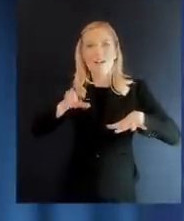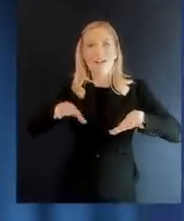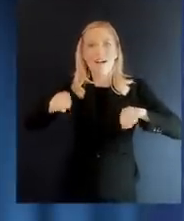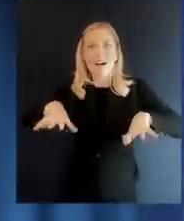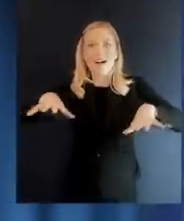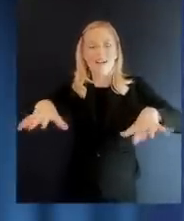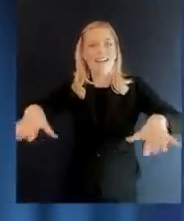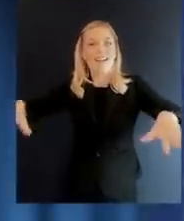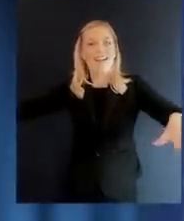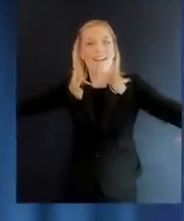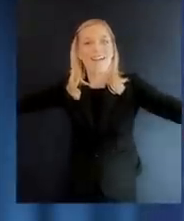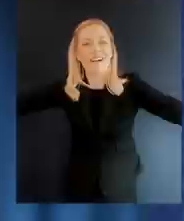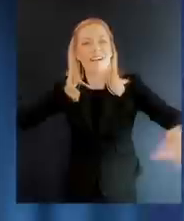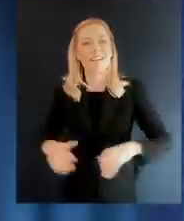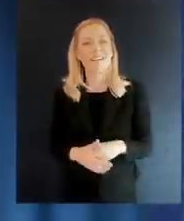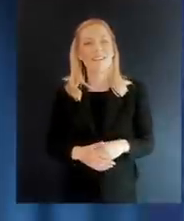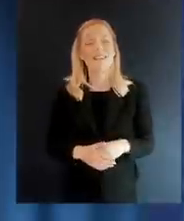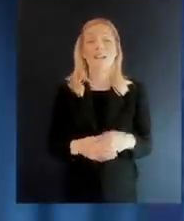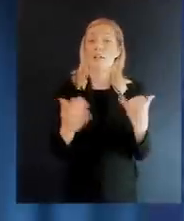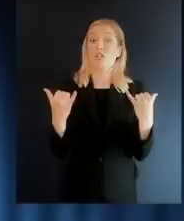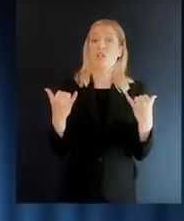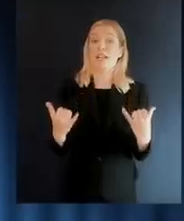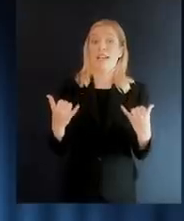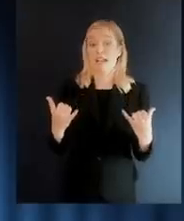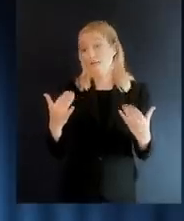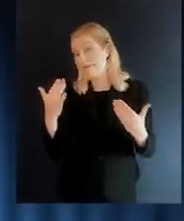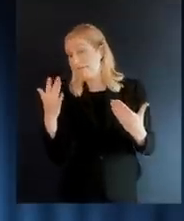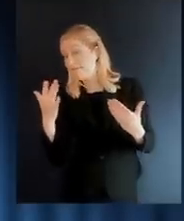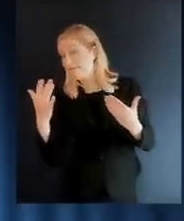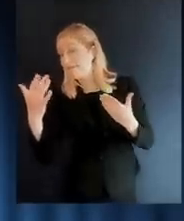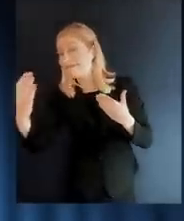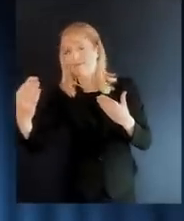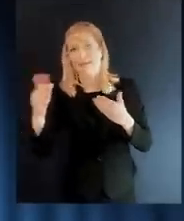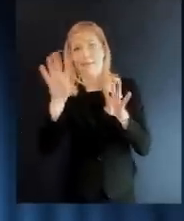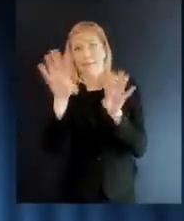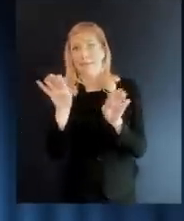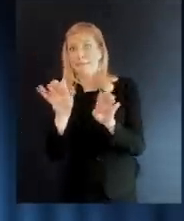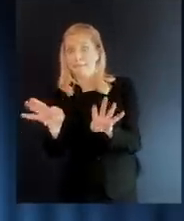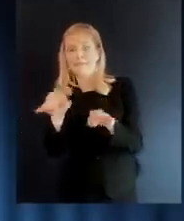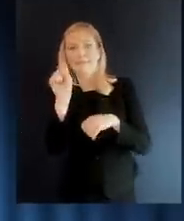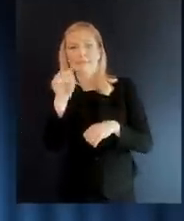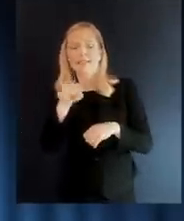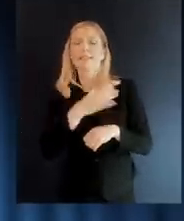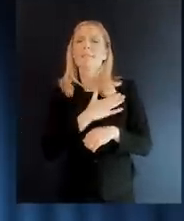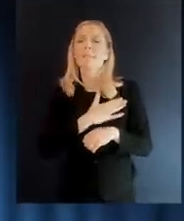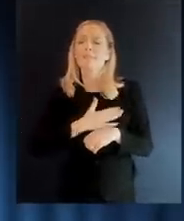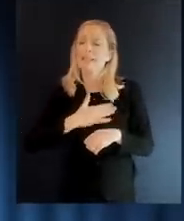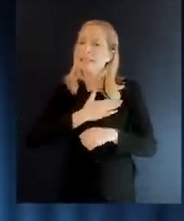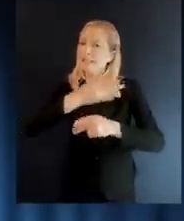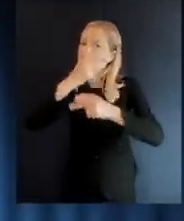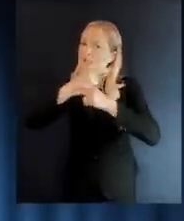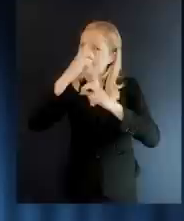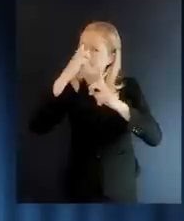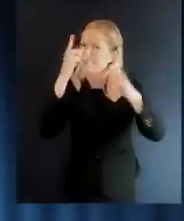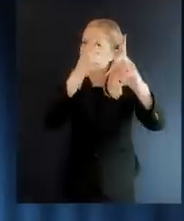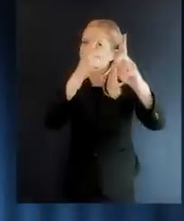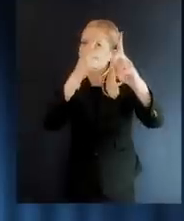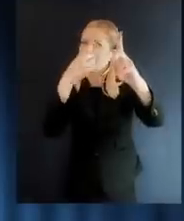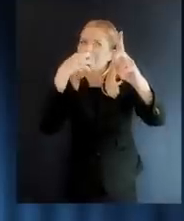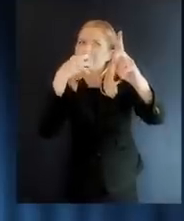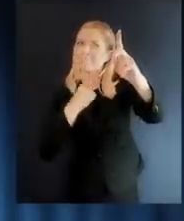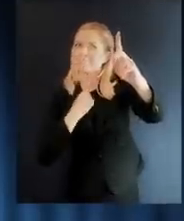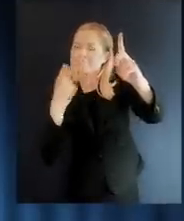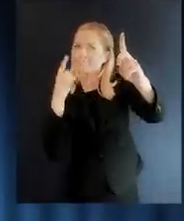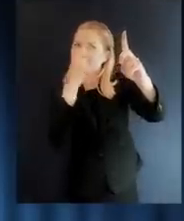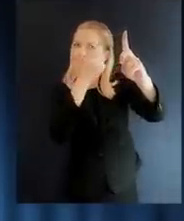to stay focused on your goals. The path to them may change, but I know you possess the skills